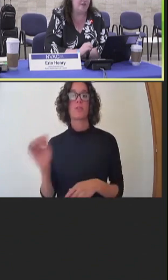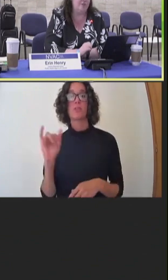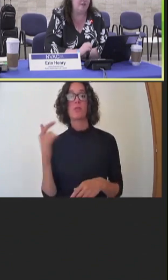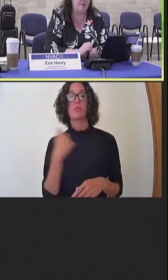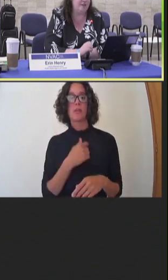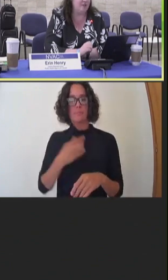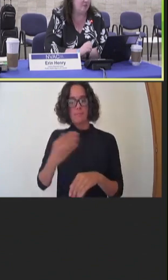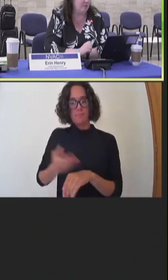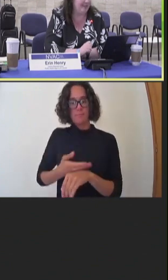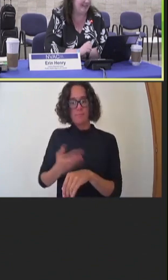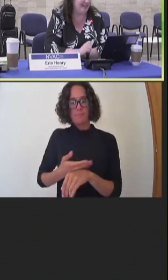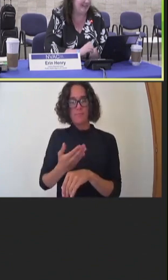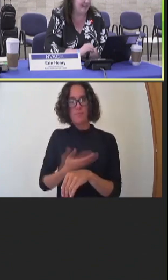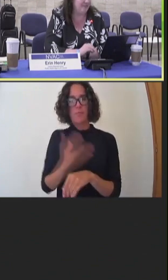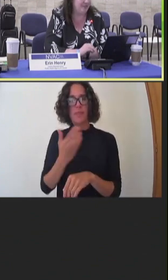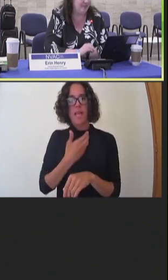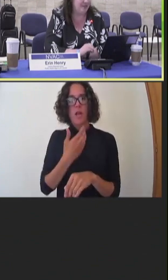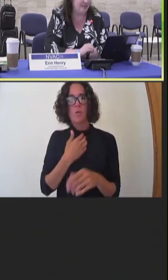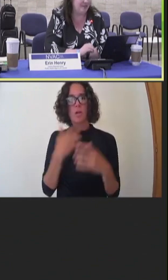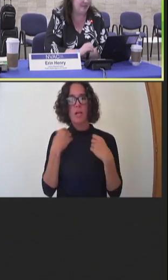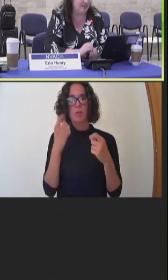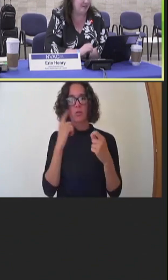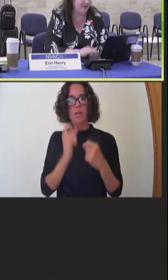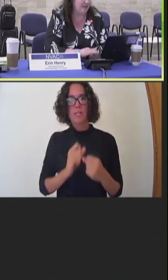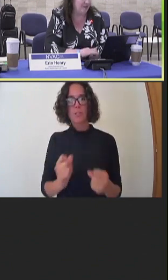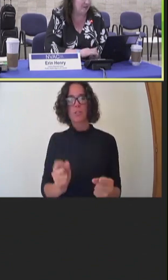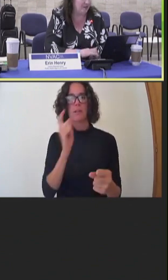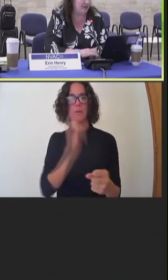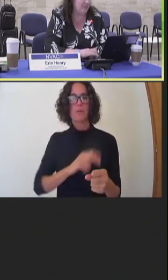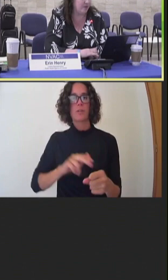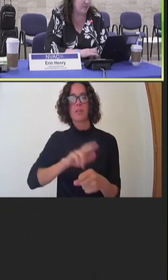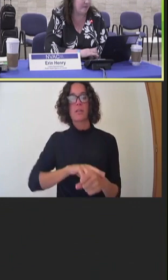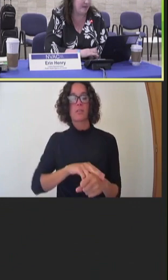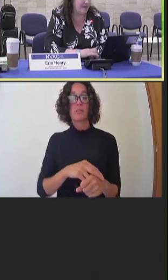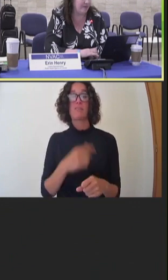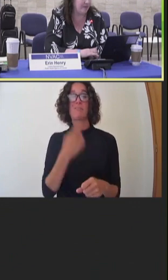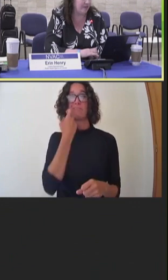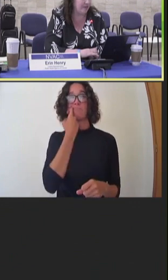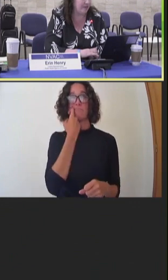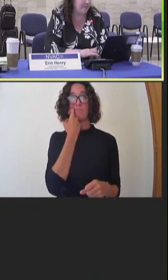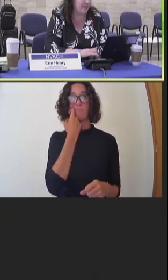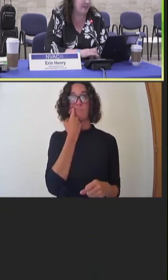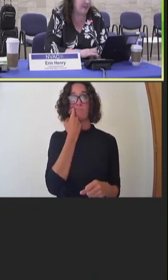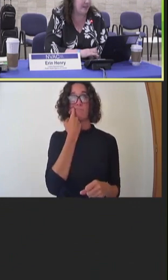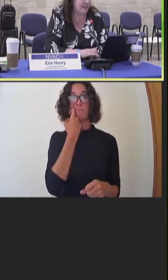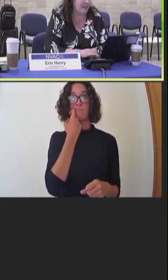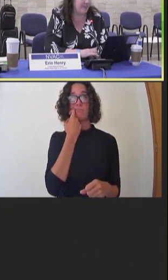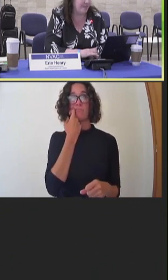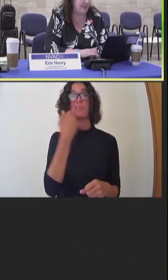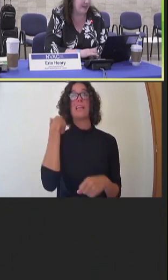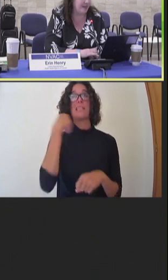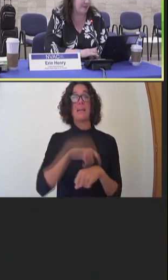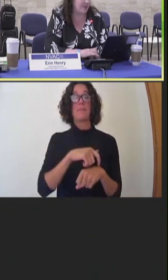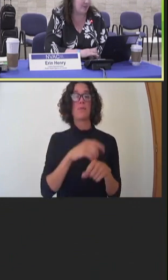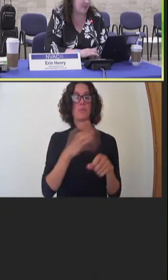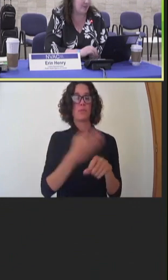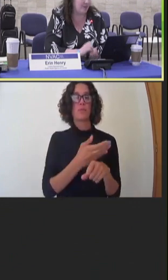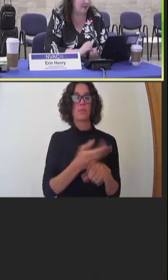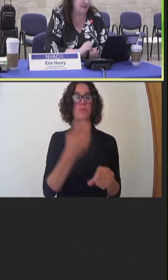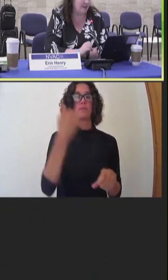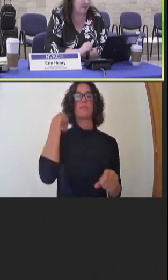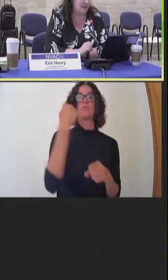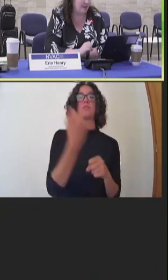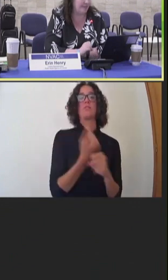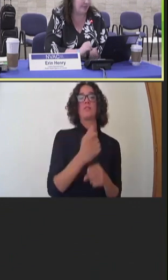been renewed since 2016. We were just starting to do that work when the pandemic started. And so